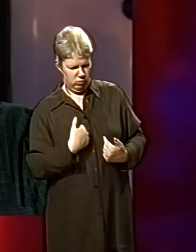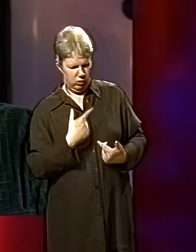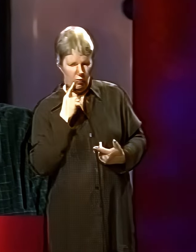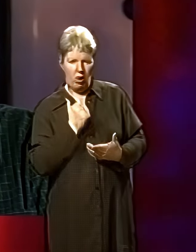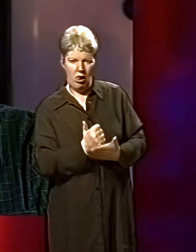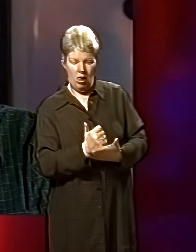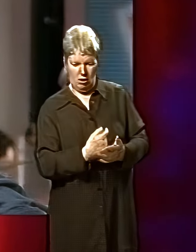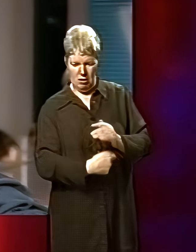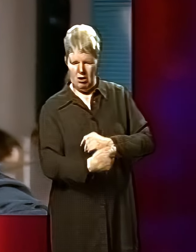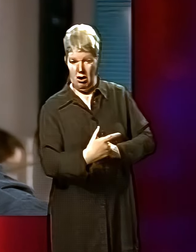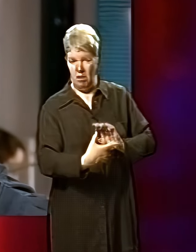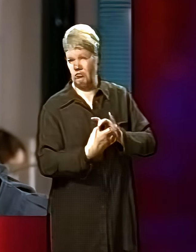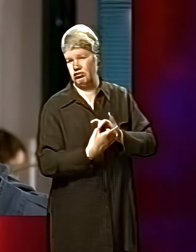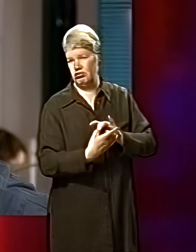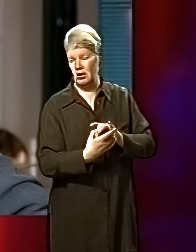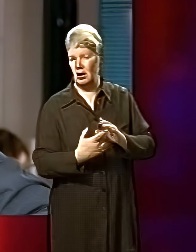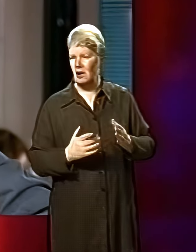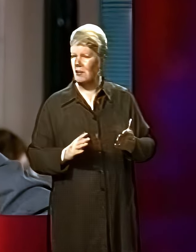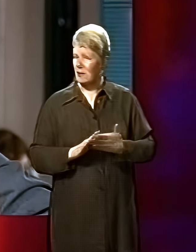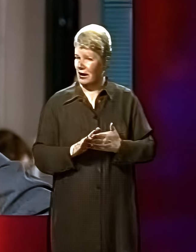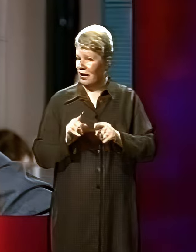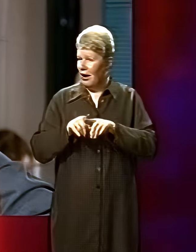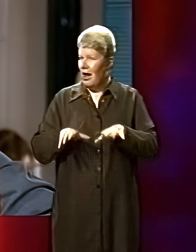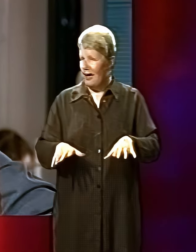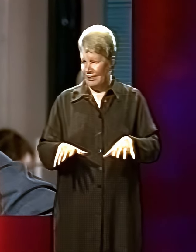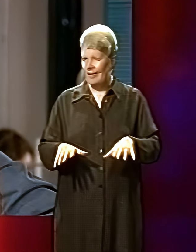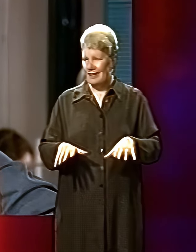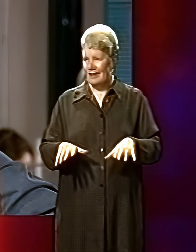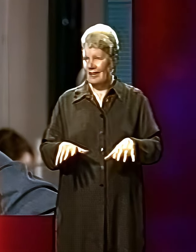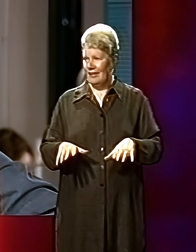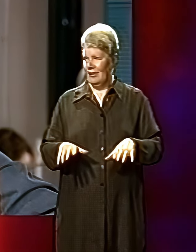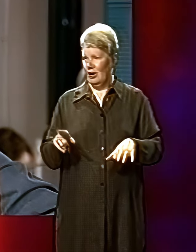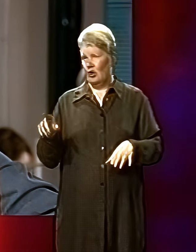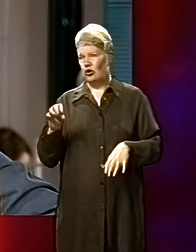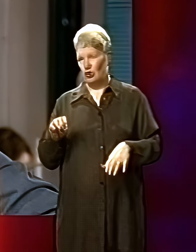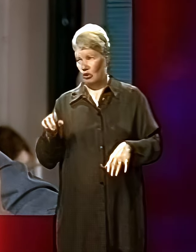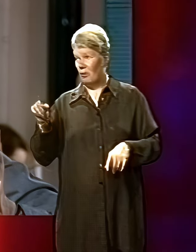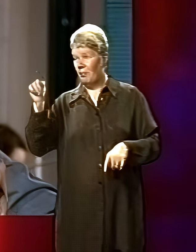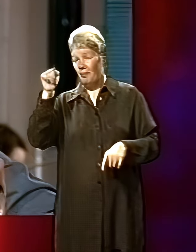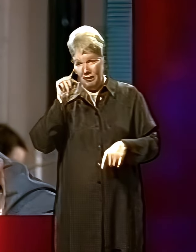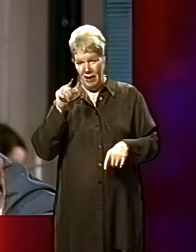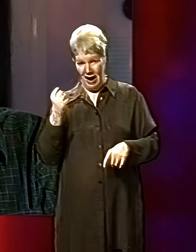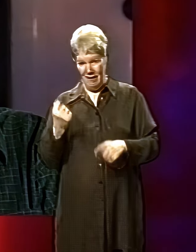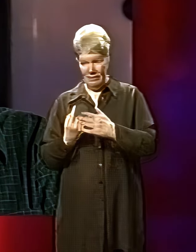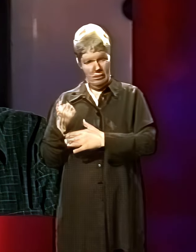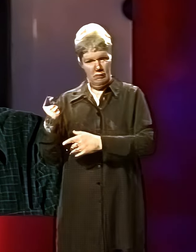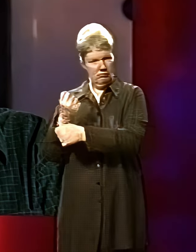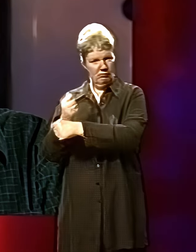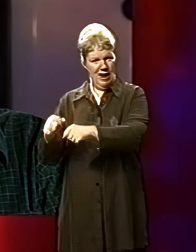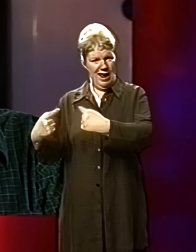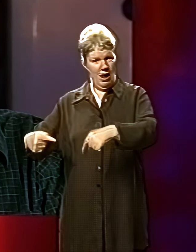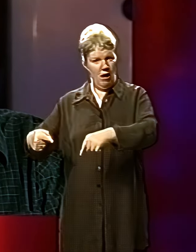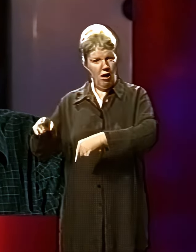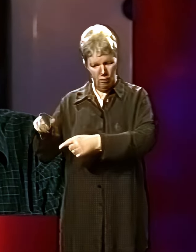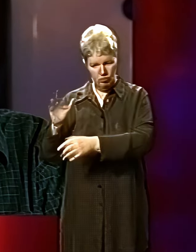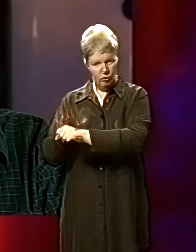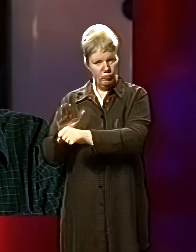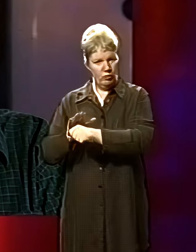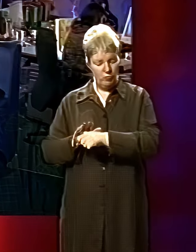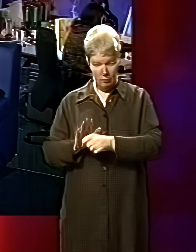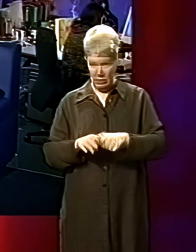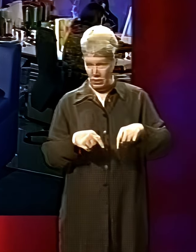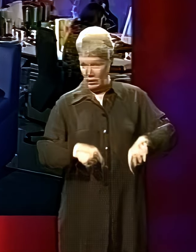prime example. Yeah, businesses not dissimilar to this in other parts of Europe have actually been made illegal. So do you think this is actually something that some of